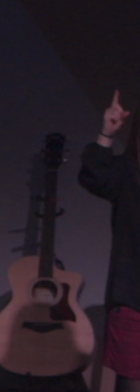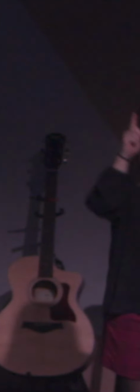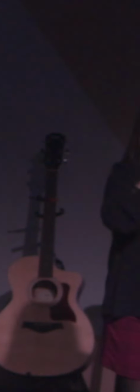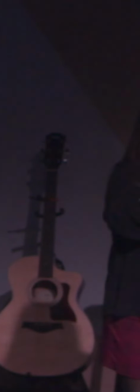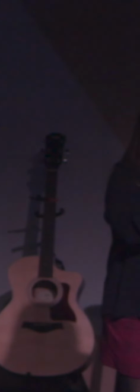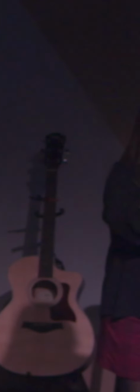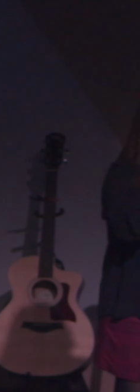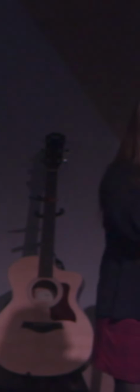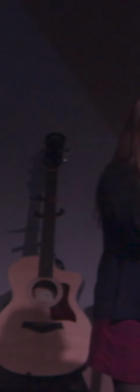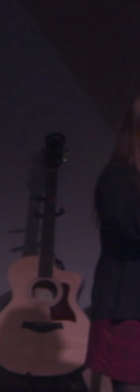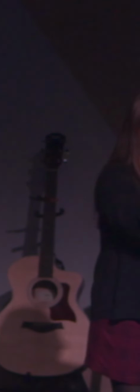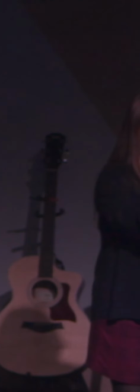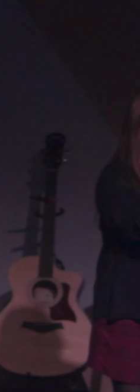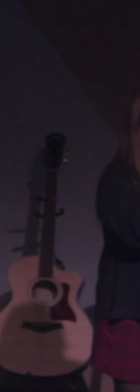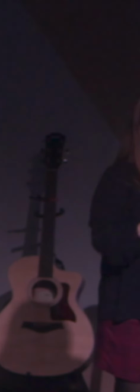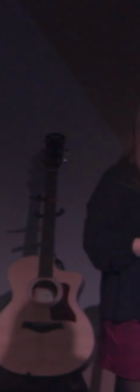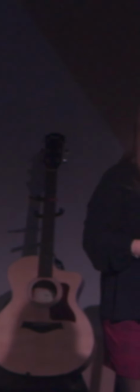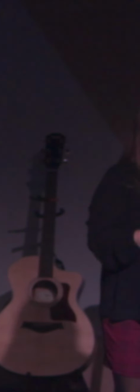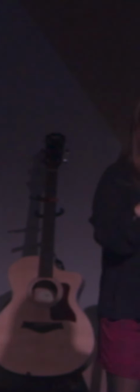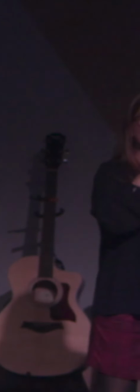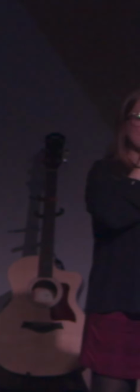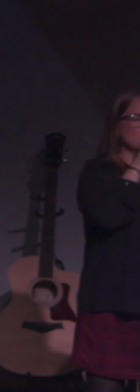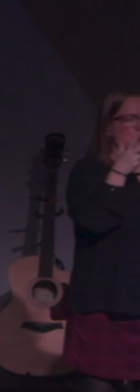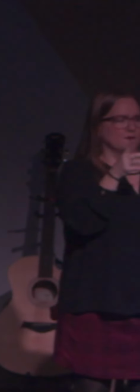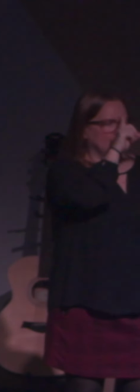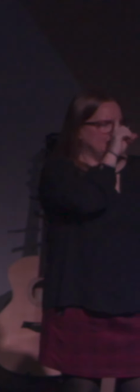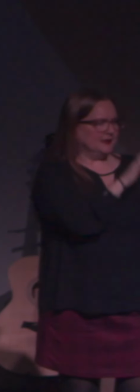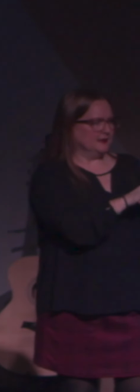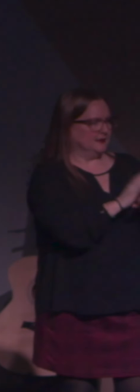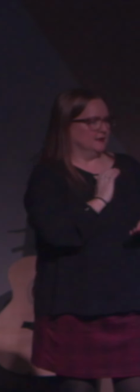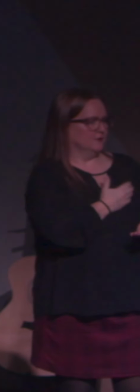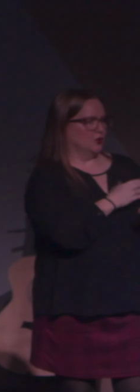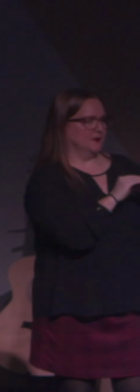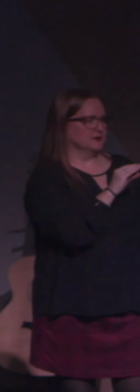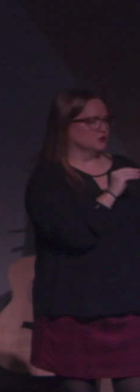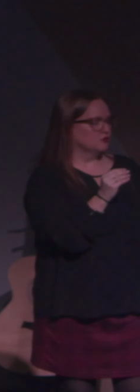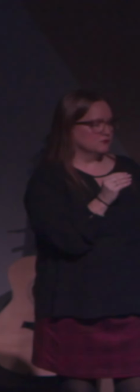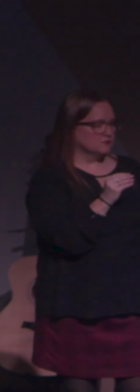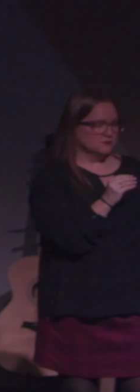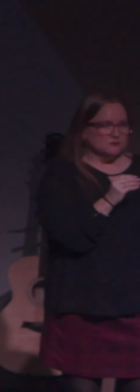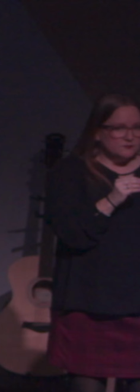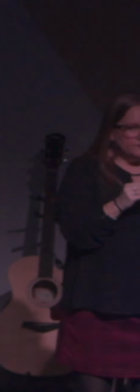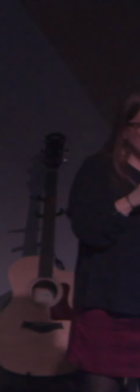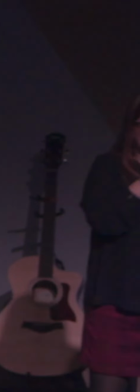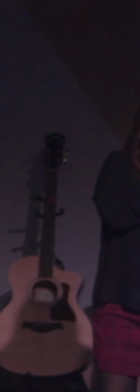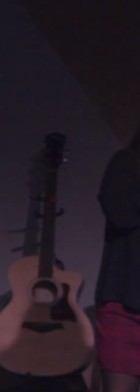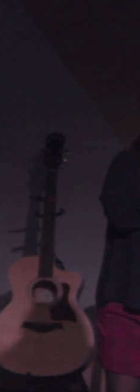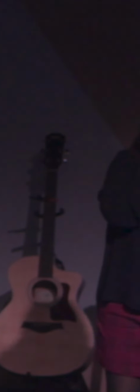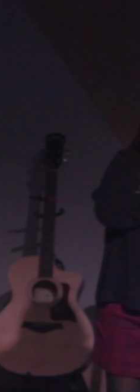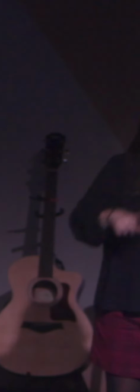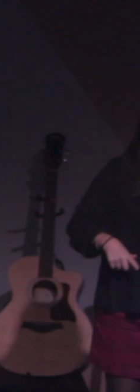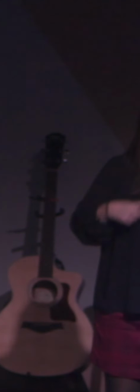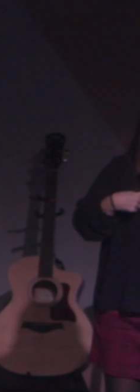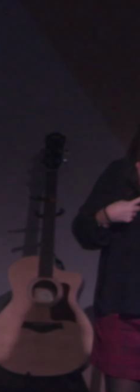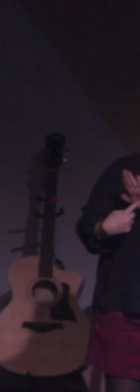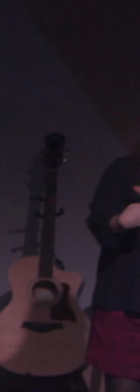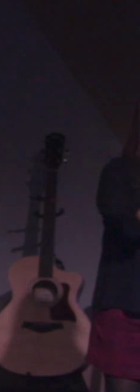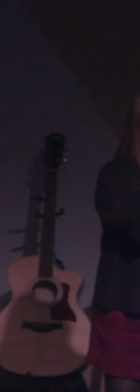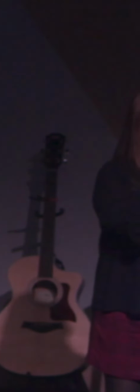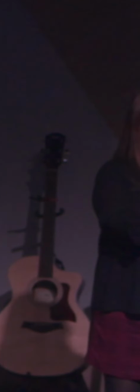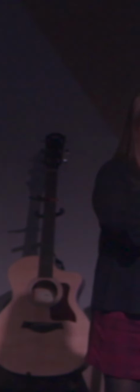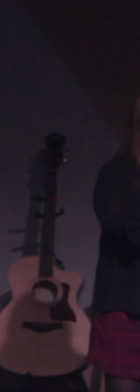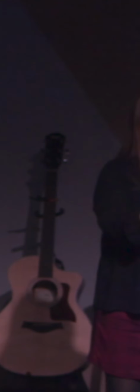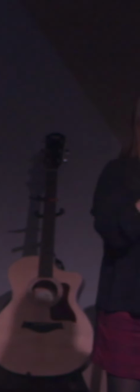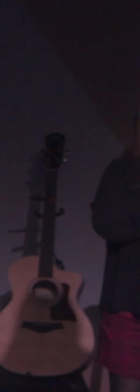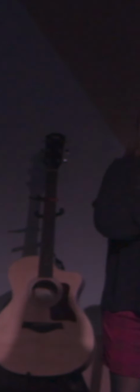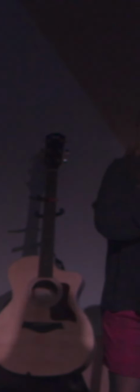It says this: Who has believed our message? To whom has the Lord revealed his powerful arm?